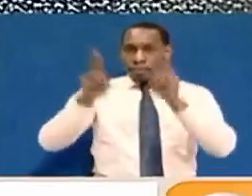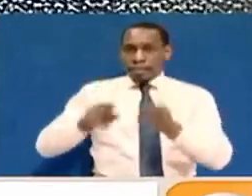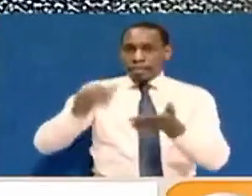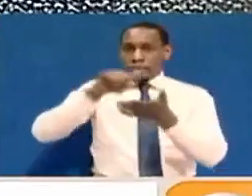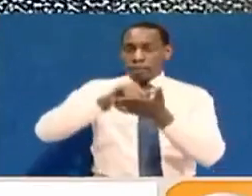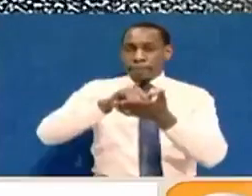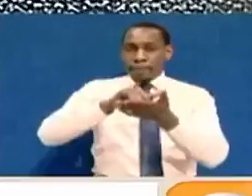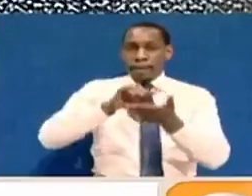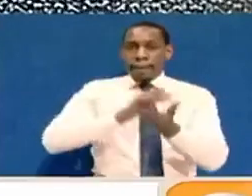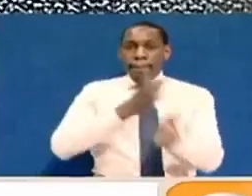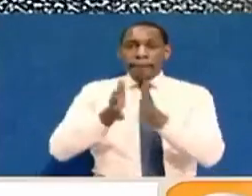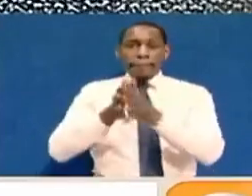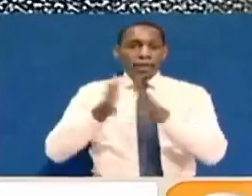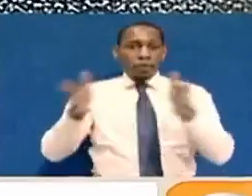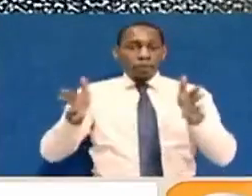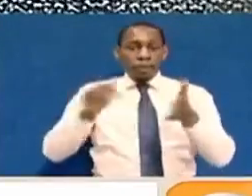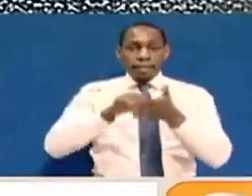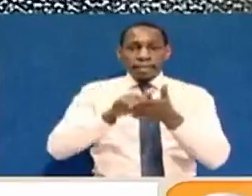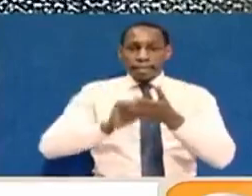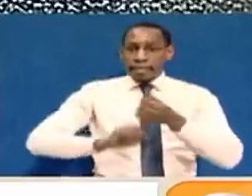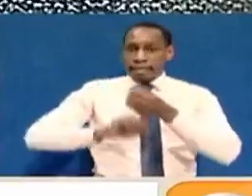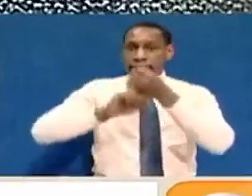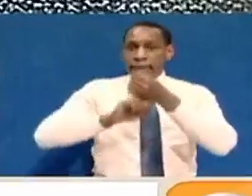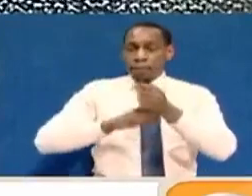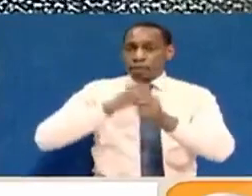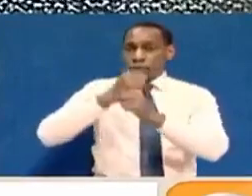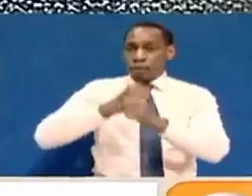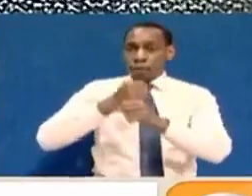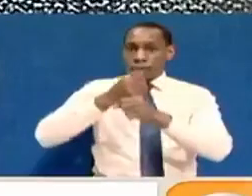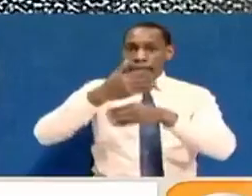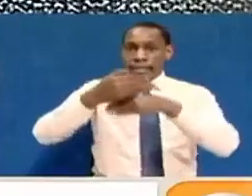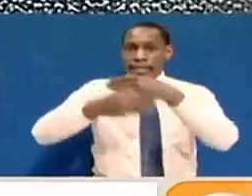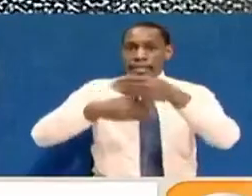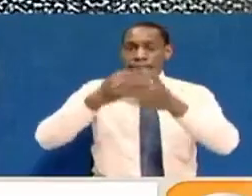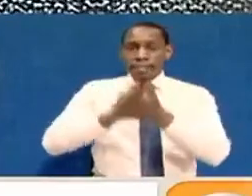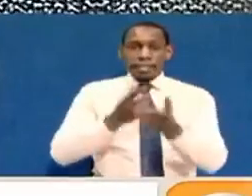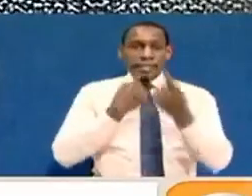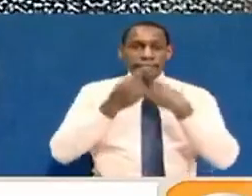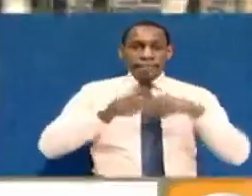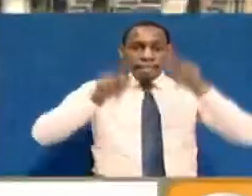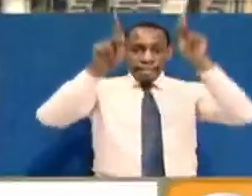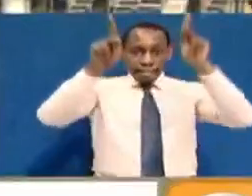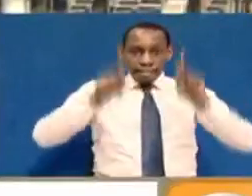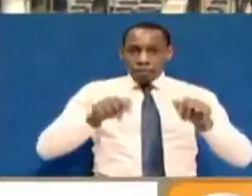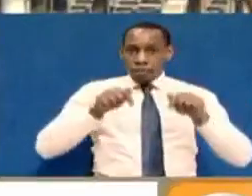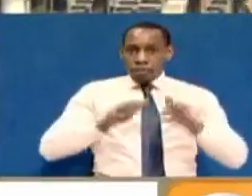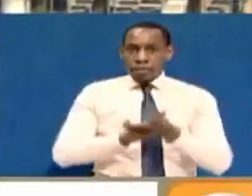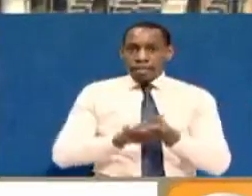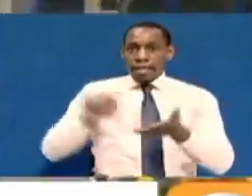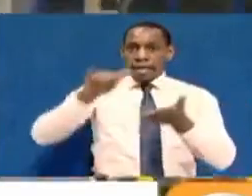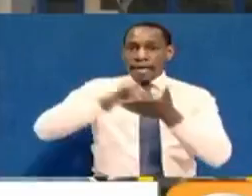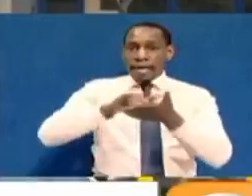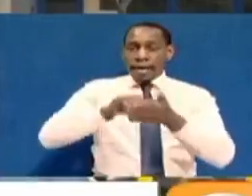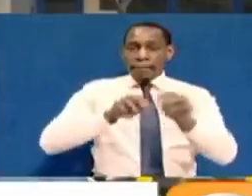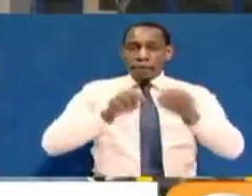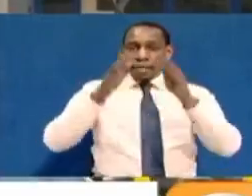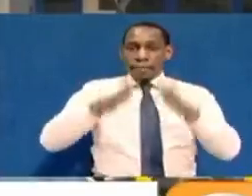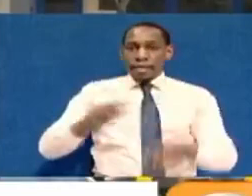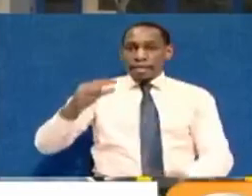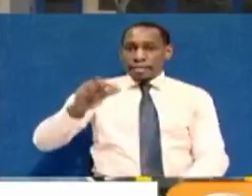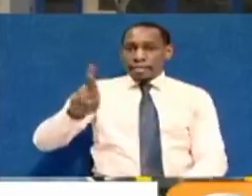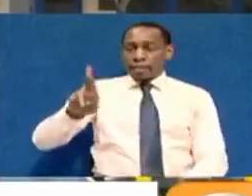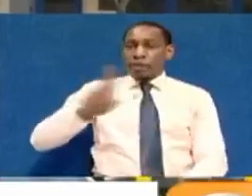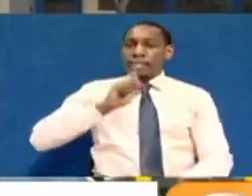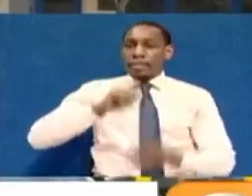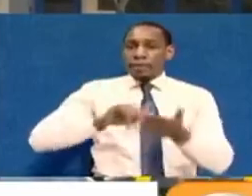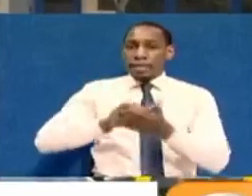in a robust plan to boost the airport's infrastructure. Speaking in Kisumu today, airport manager Selina Gore revealed